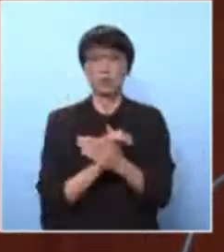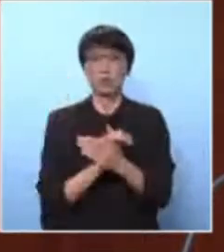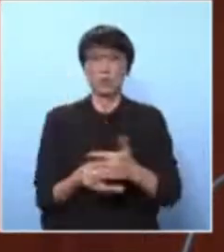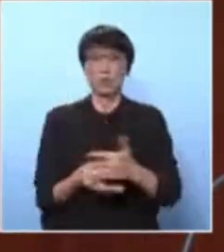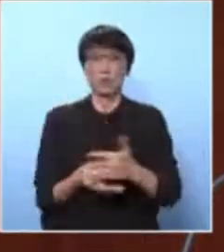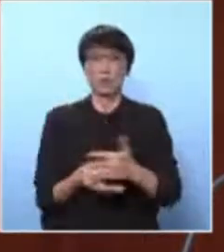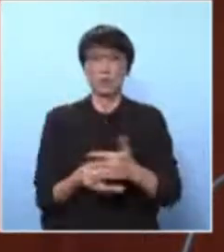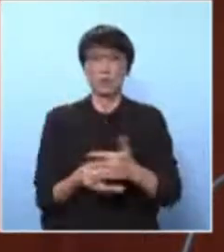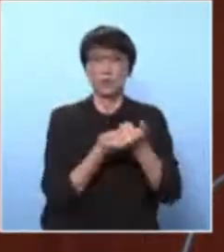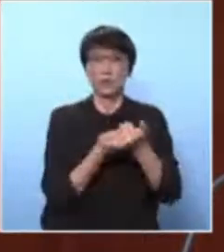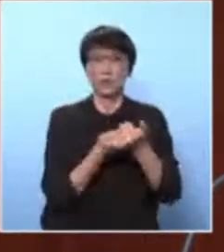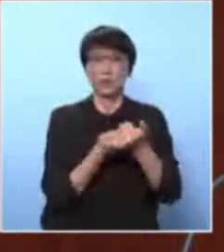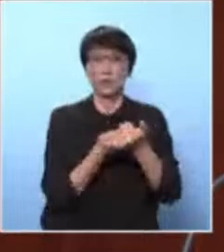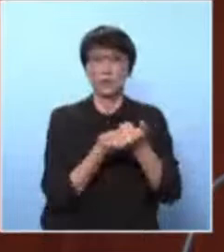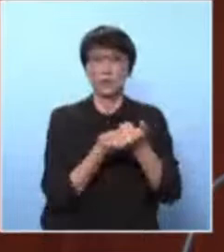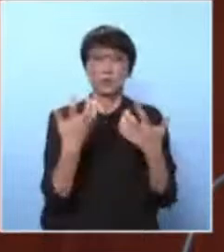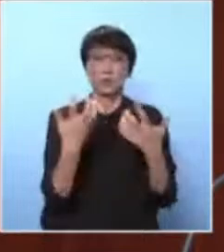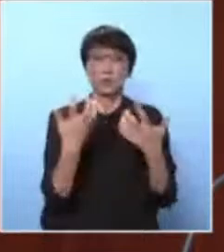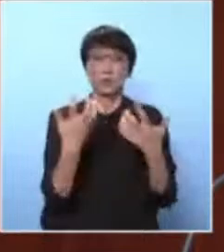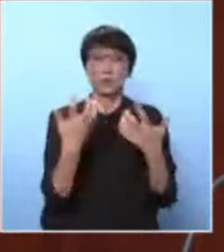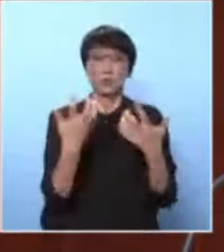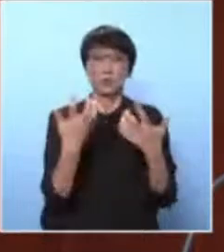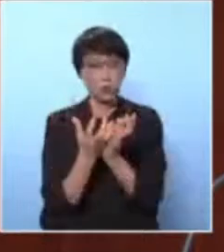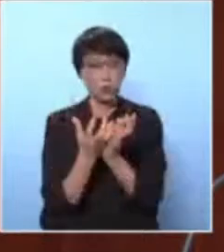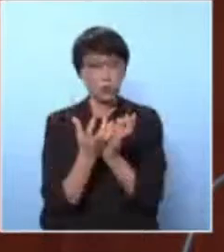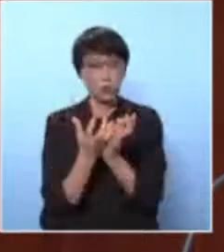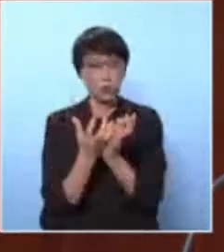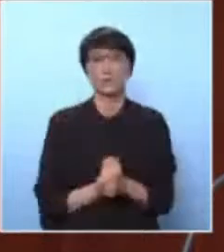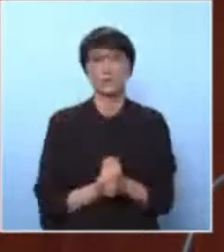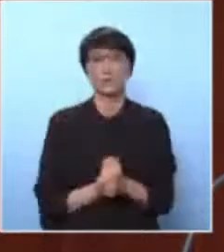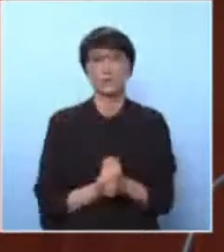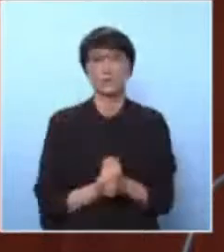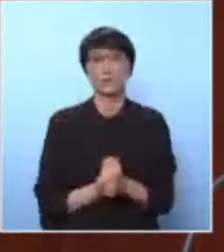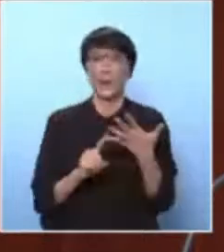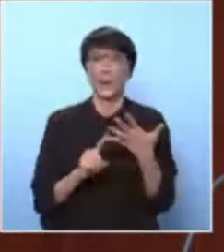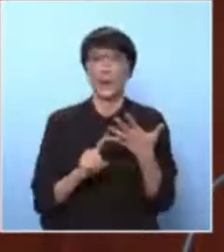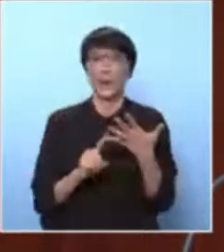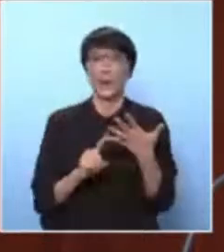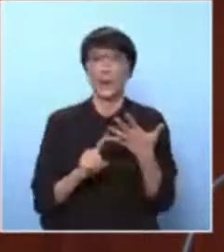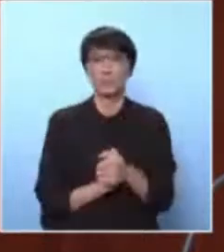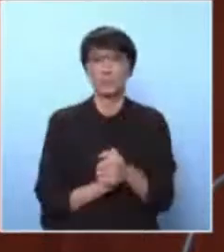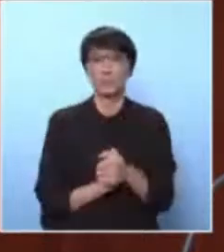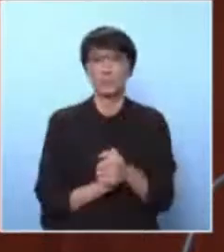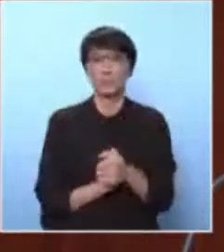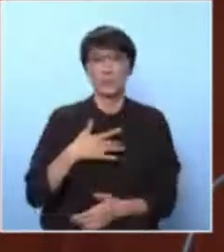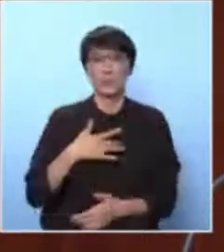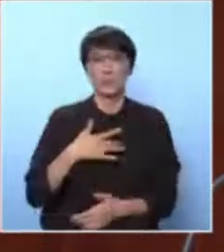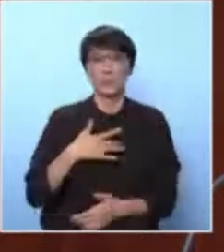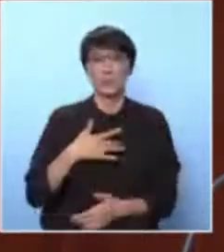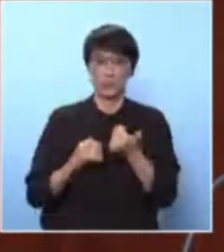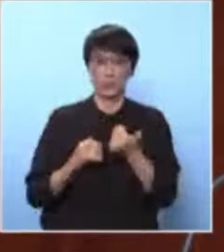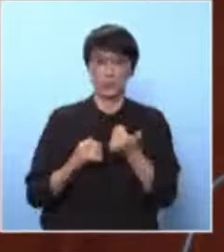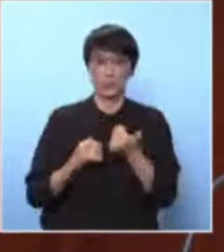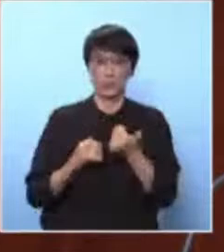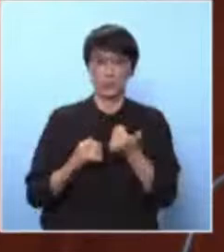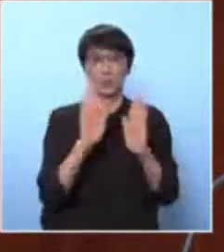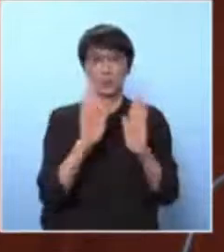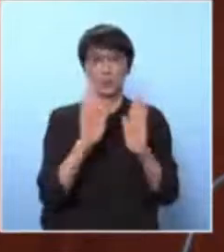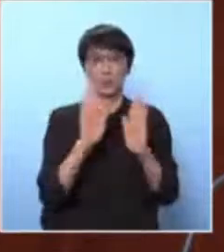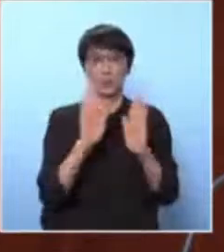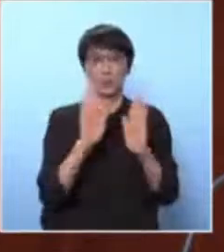And 5. Emotional support and counseling. We will collaborate